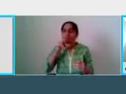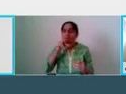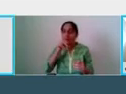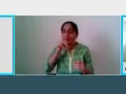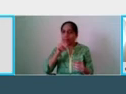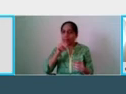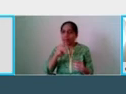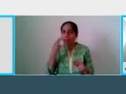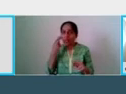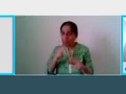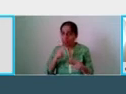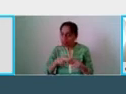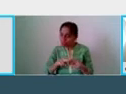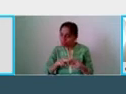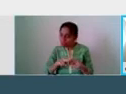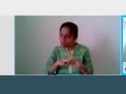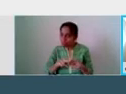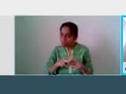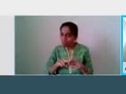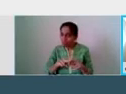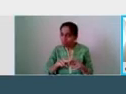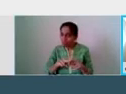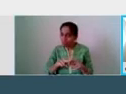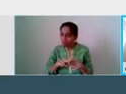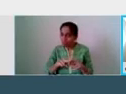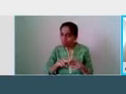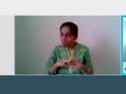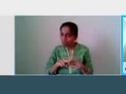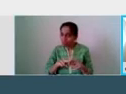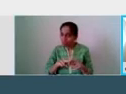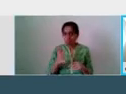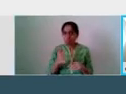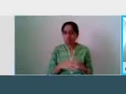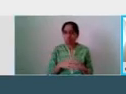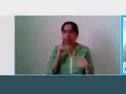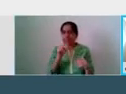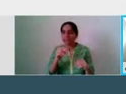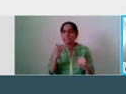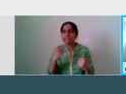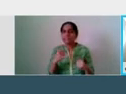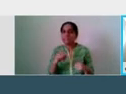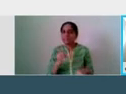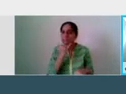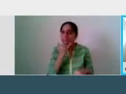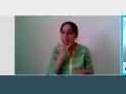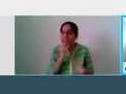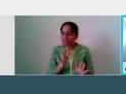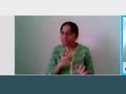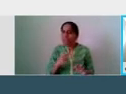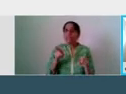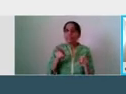if i if i try signing um and miss out on this raising eyebrow then my